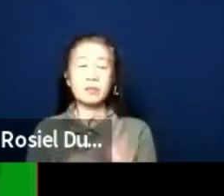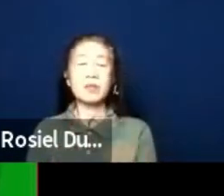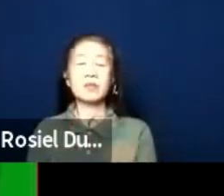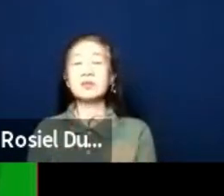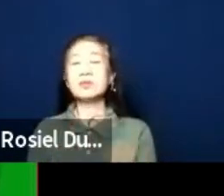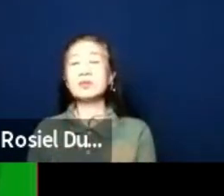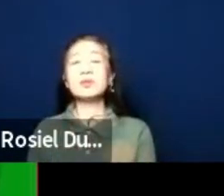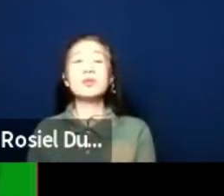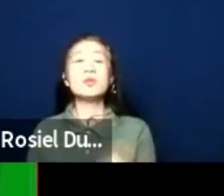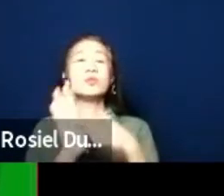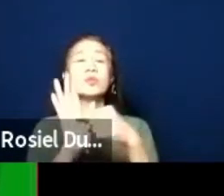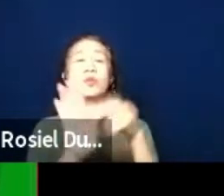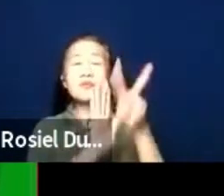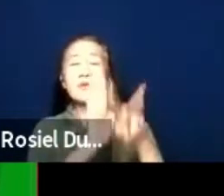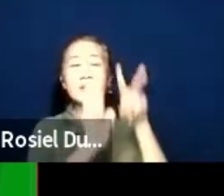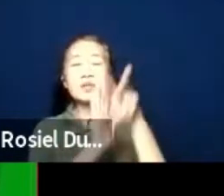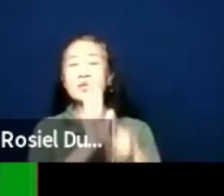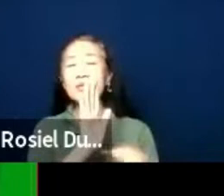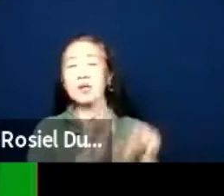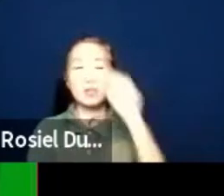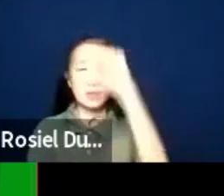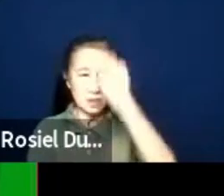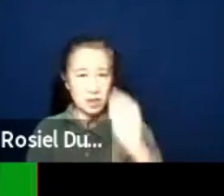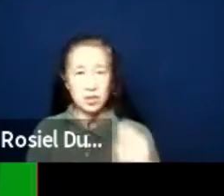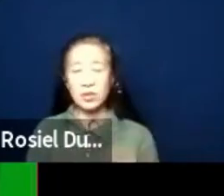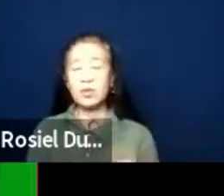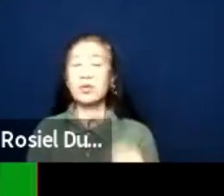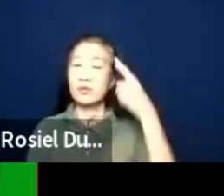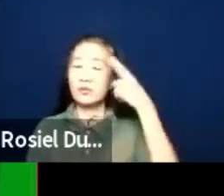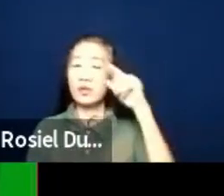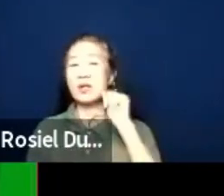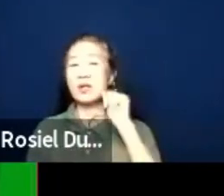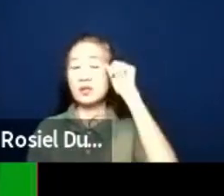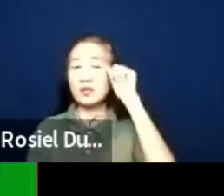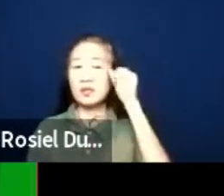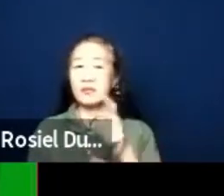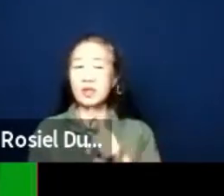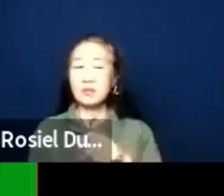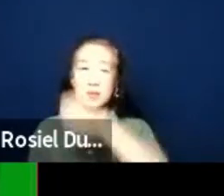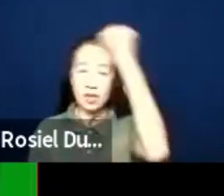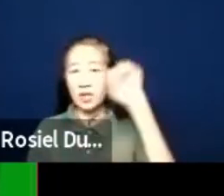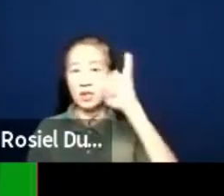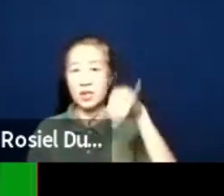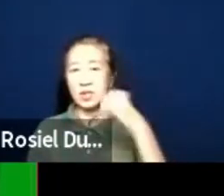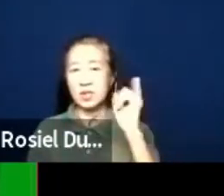in adults. Same with the child. This one is from the St. John Ambulance.